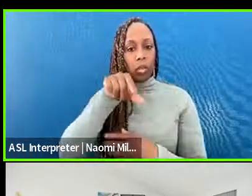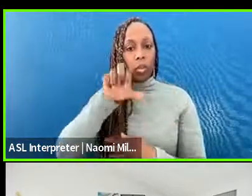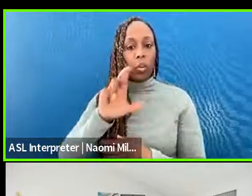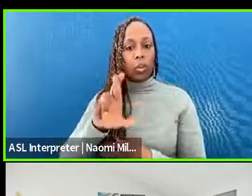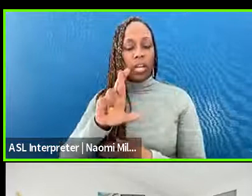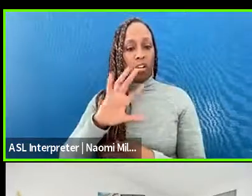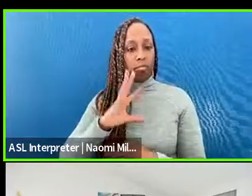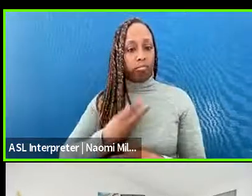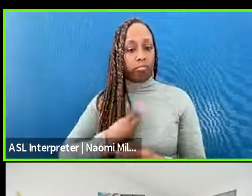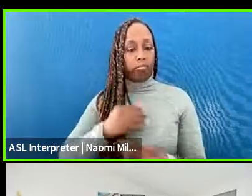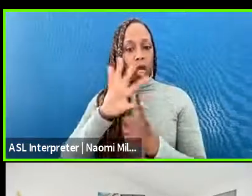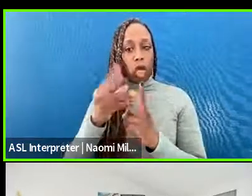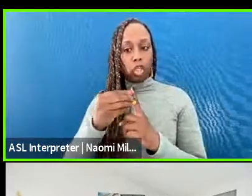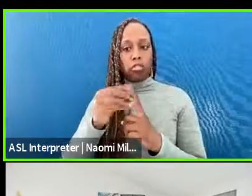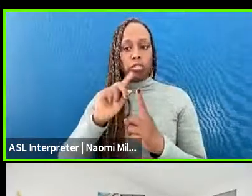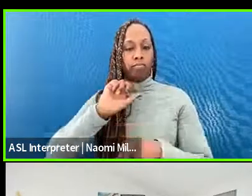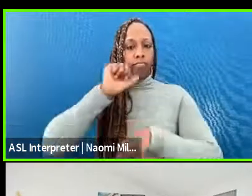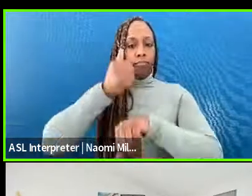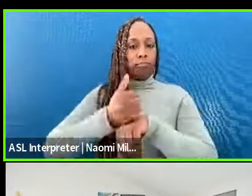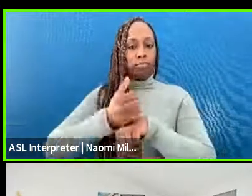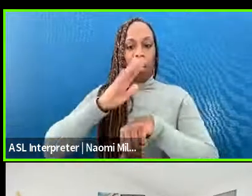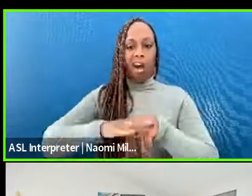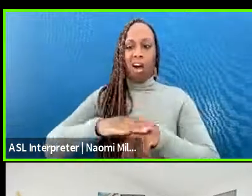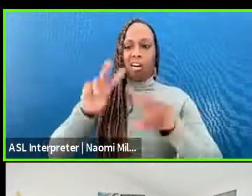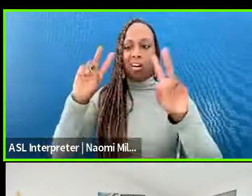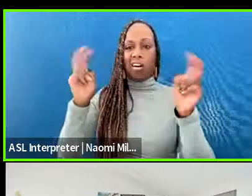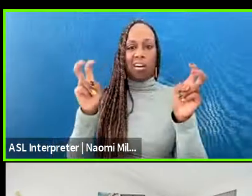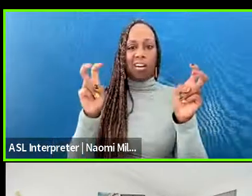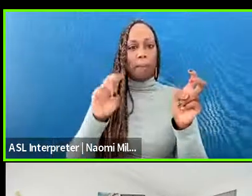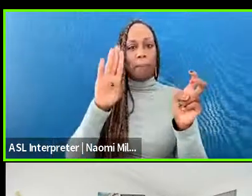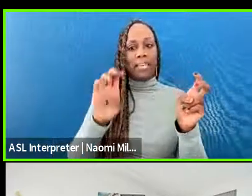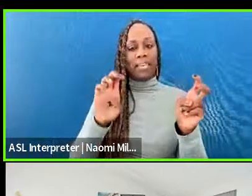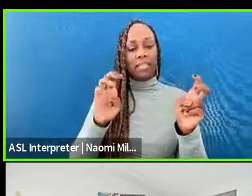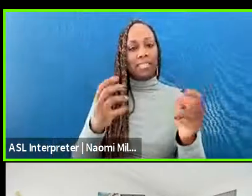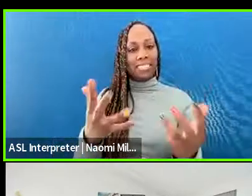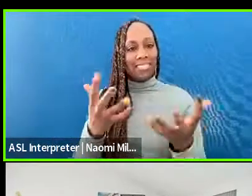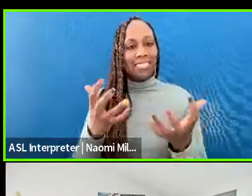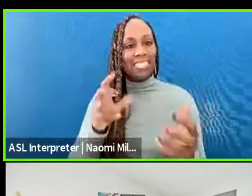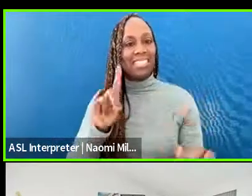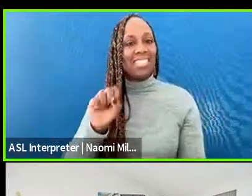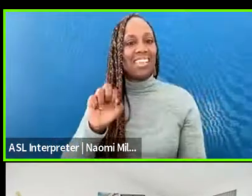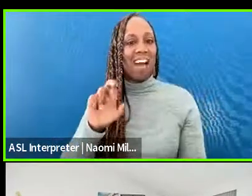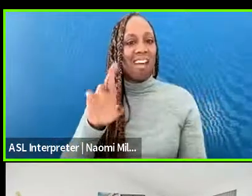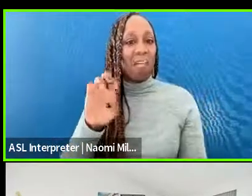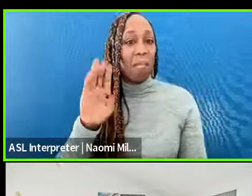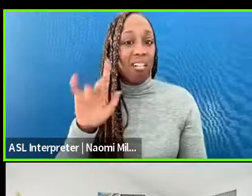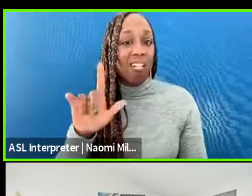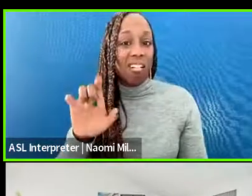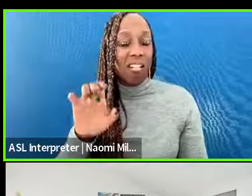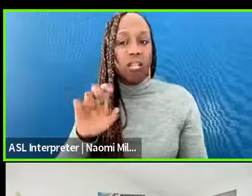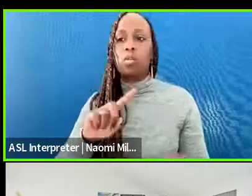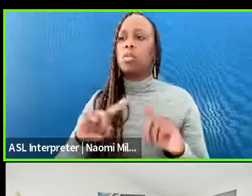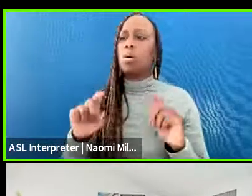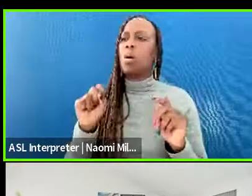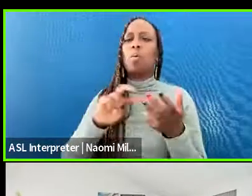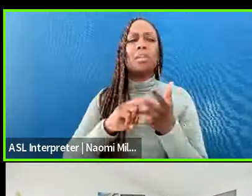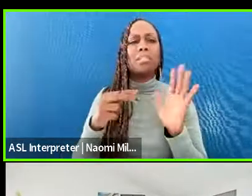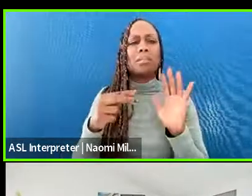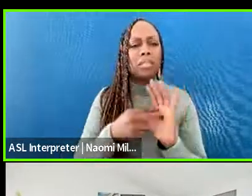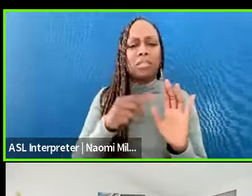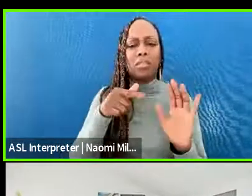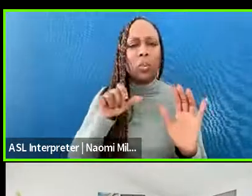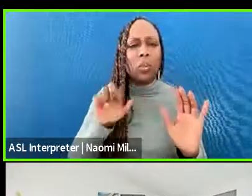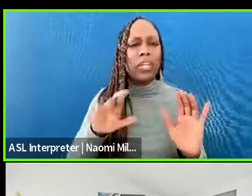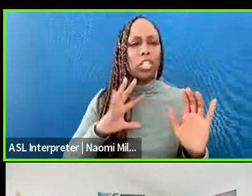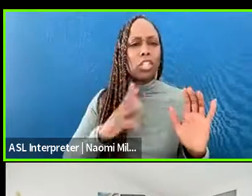culture is literally built around being desirable. So it might also mean that we think about what it means to be queer and trans and how we can do that in